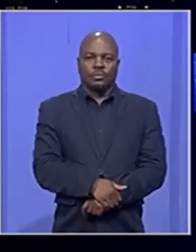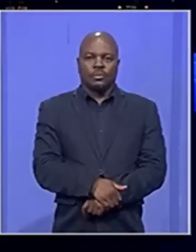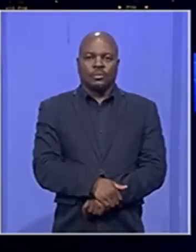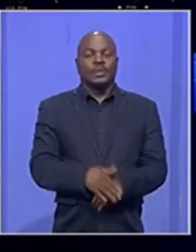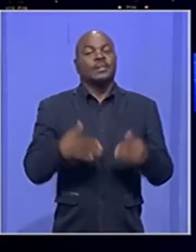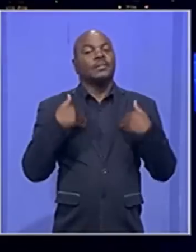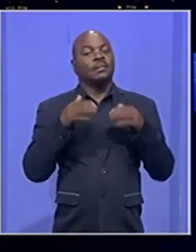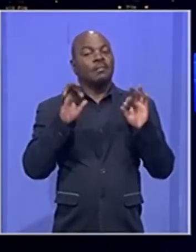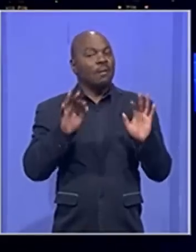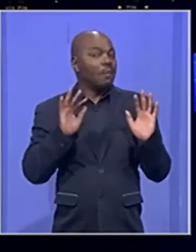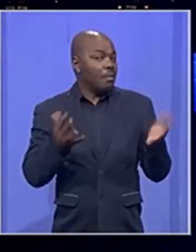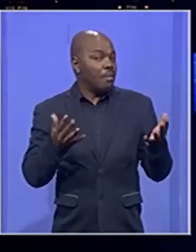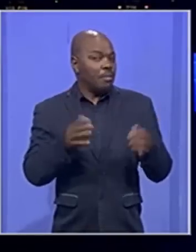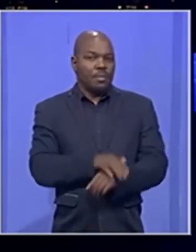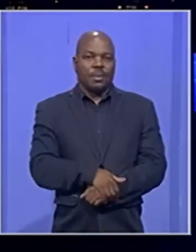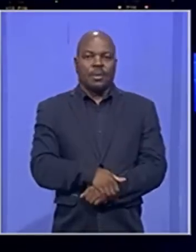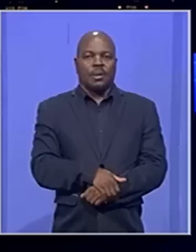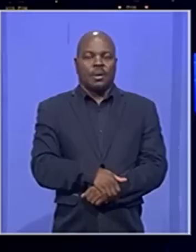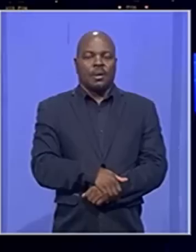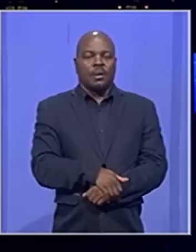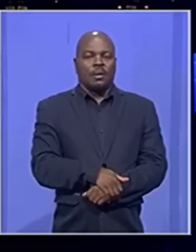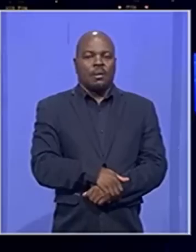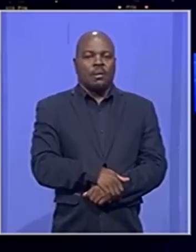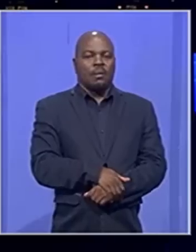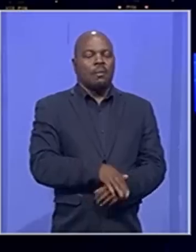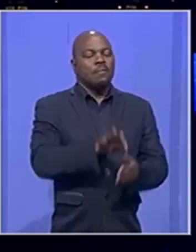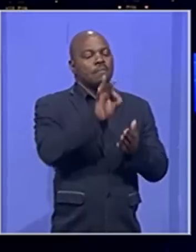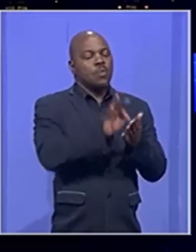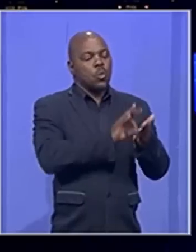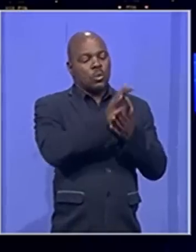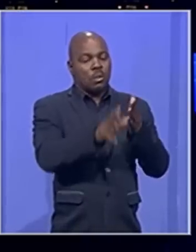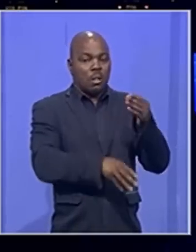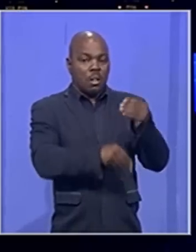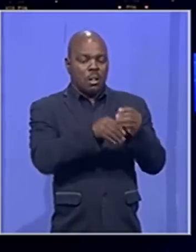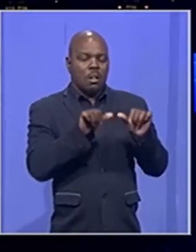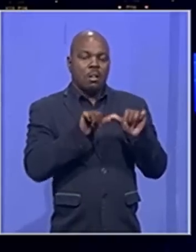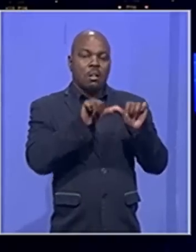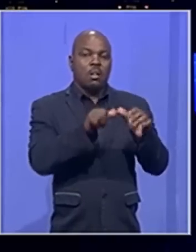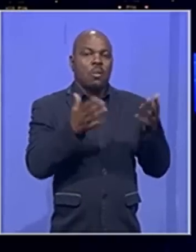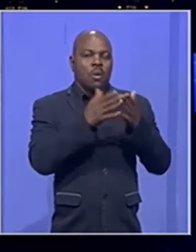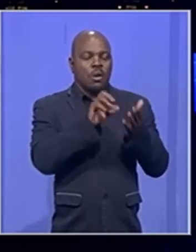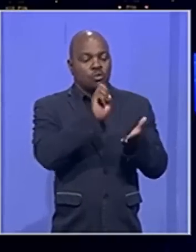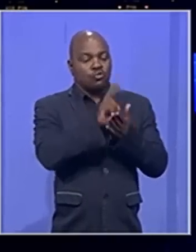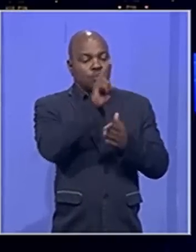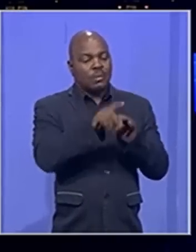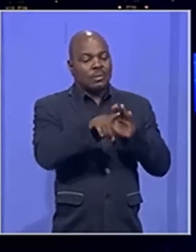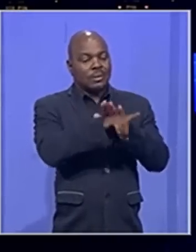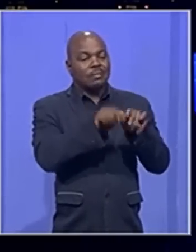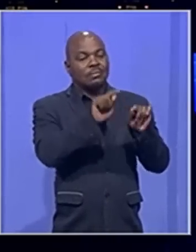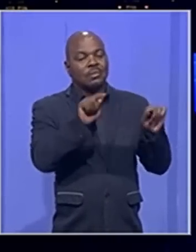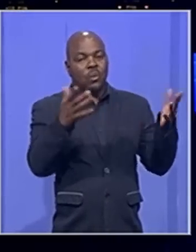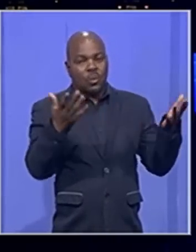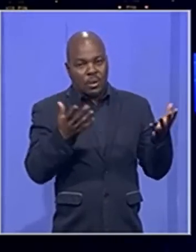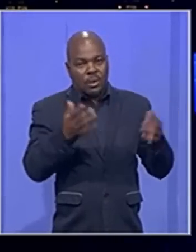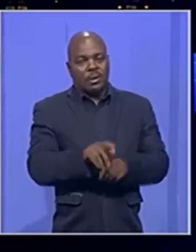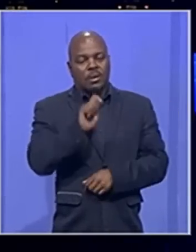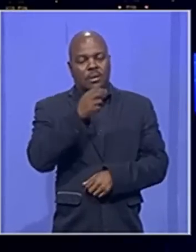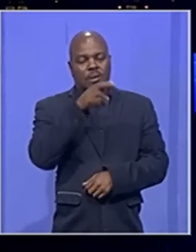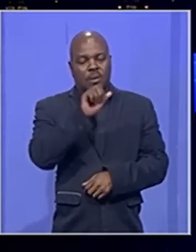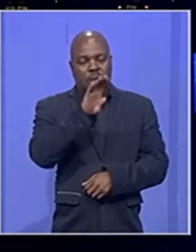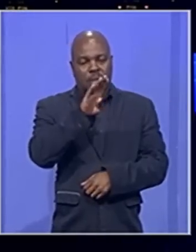Tsona re dithakgola semmuso ka ditaba tse reng dikgetho tsa tlatsetso di tswetse pele mabatoweng a 12 masepaleng wa Thabazimbi provinseng